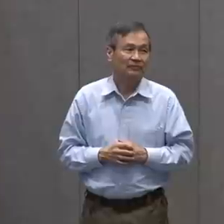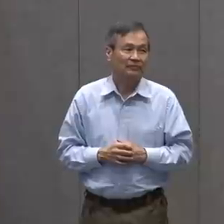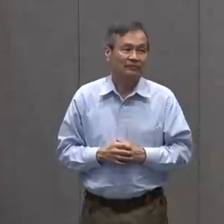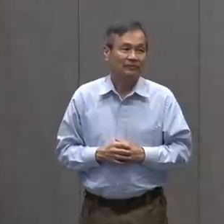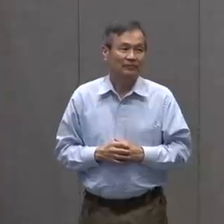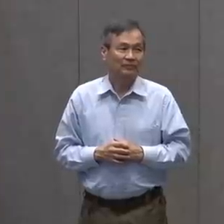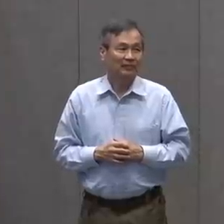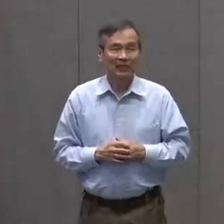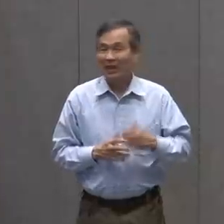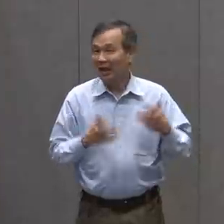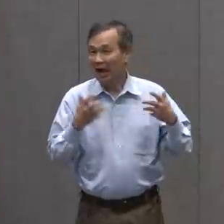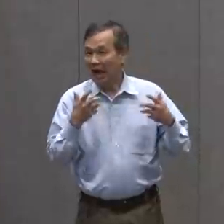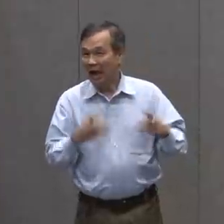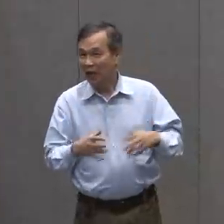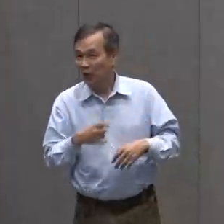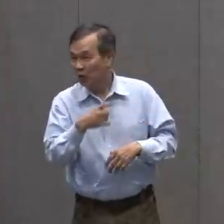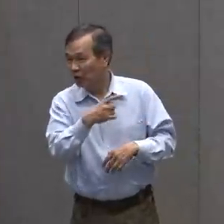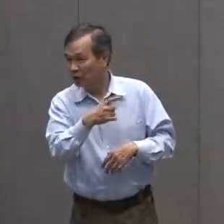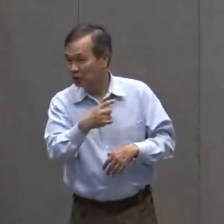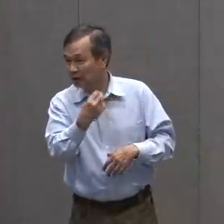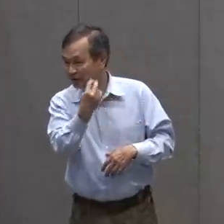to notice what I'm doing.